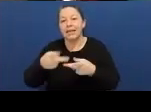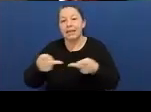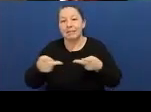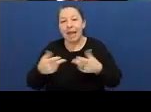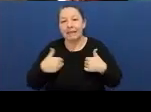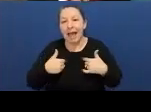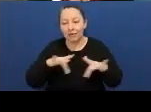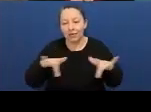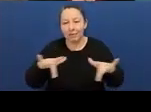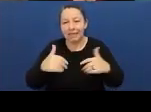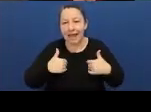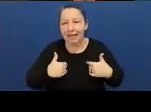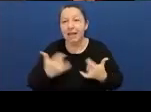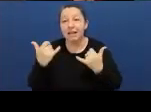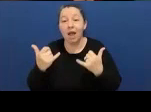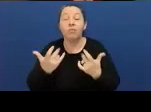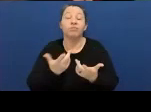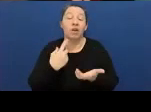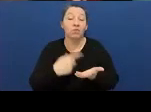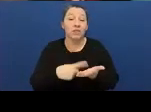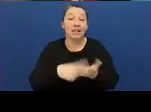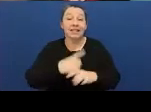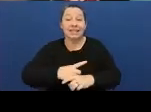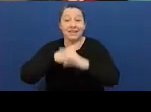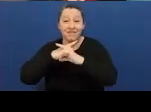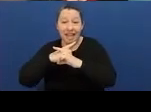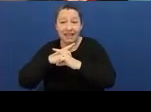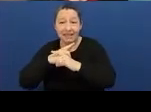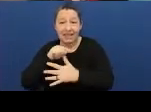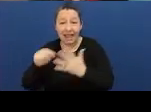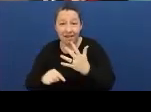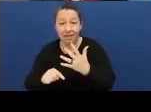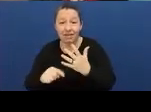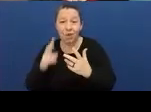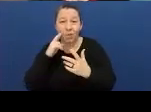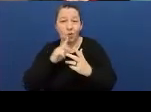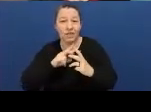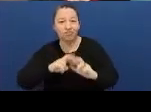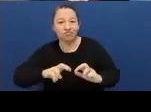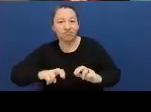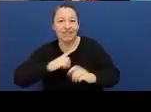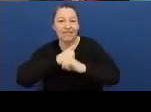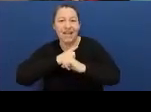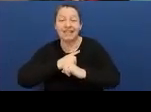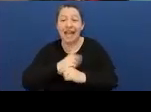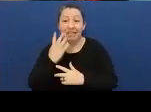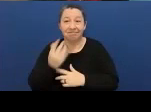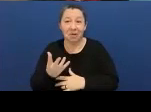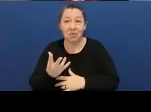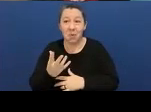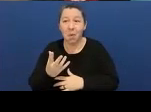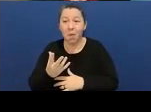there's the defense elements. So now let's look at the defense side. And just as a spoiler, the Lower Nubian fortresses are